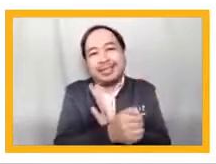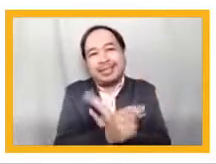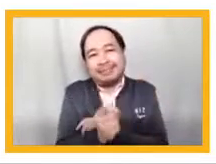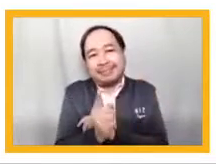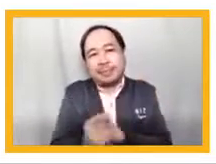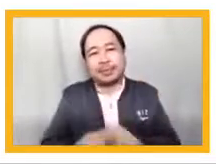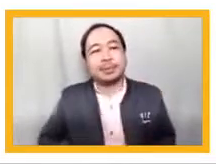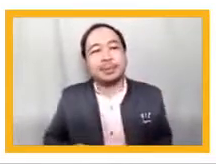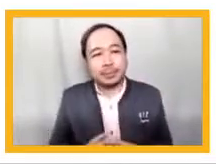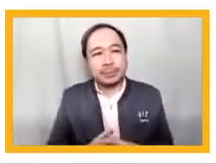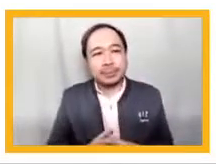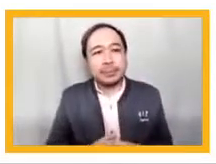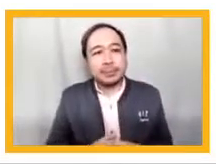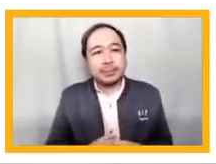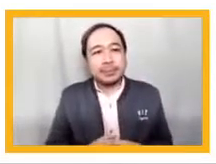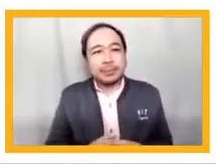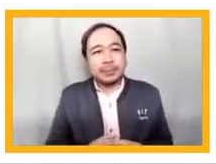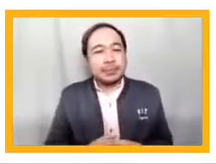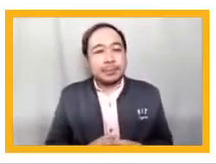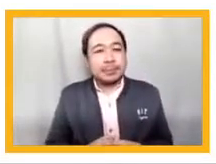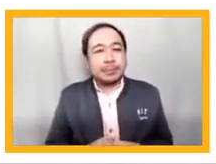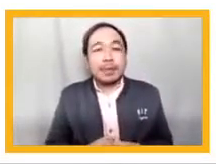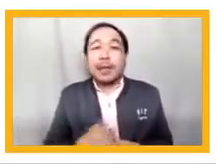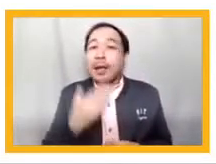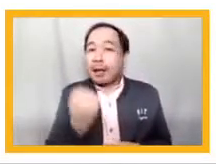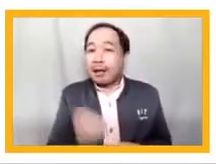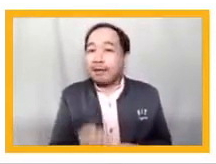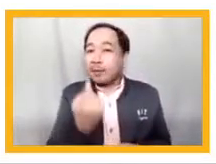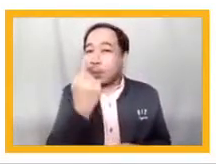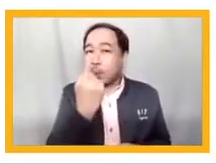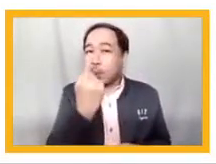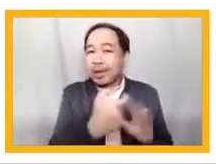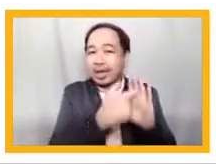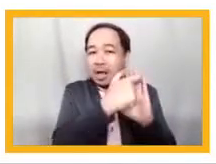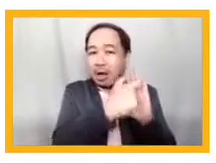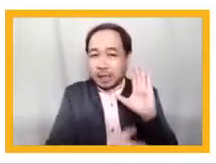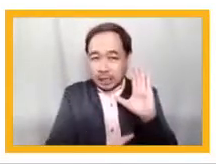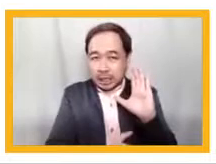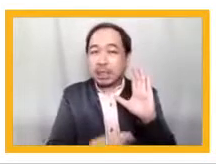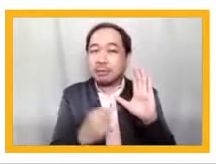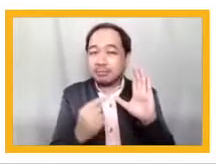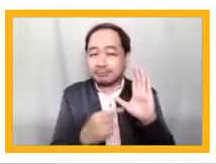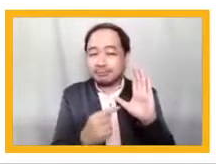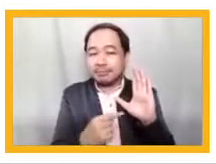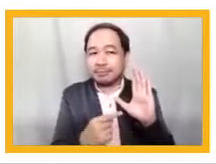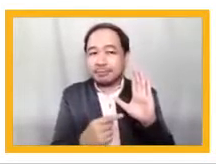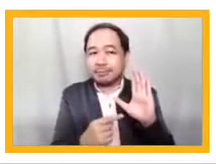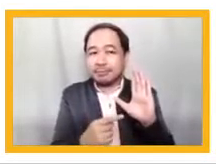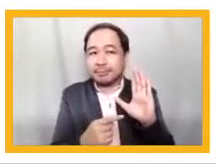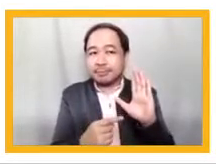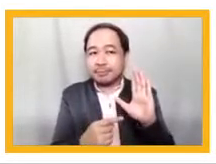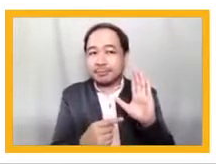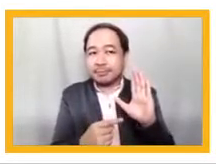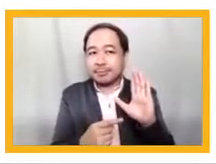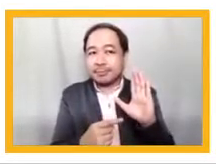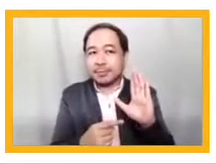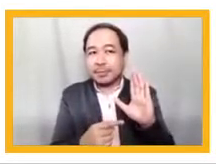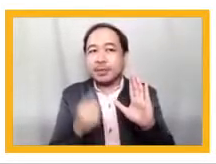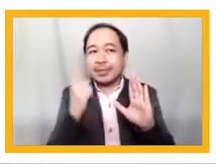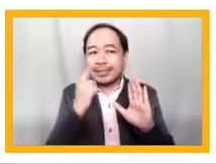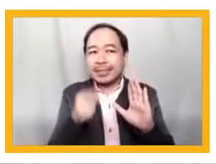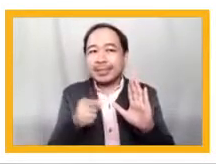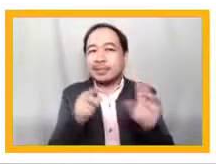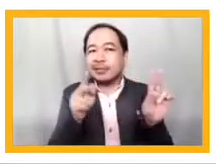there is a very interesting article I read about it in the Observer School. After COVID,